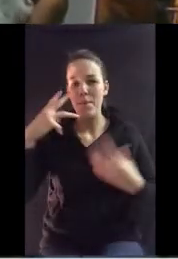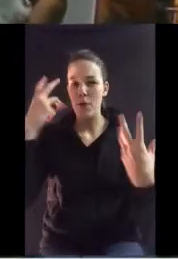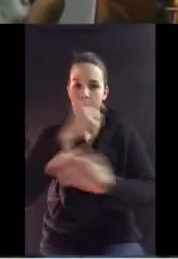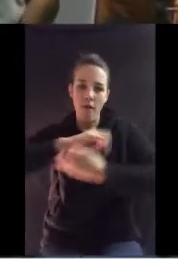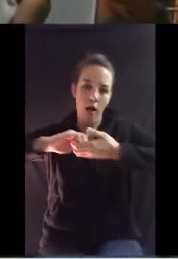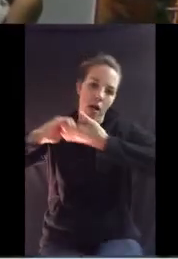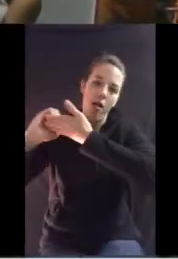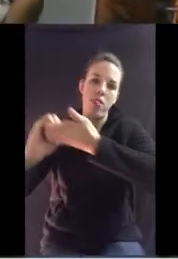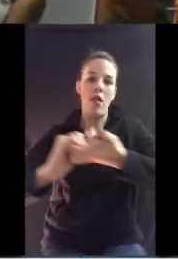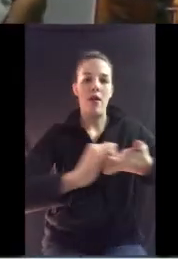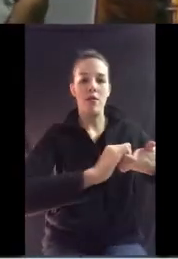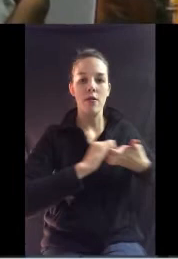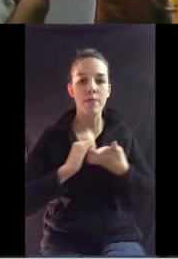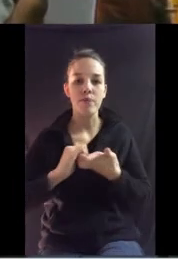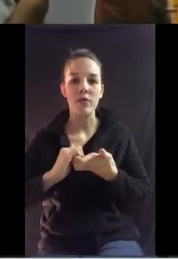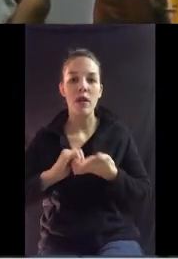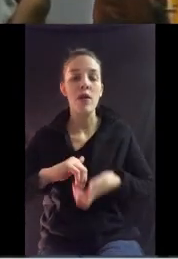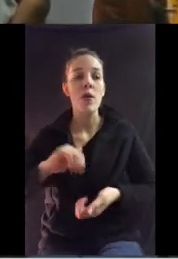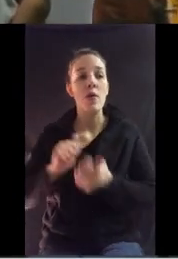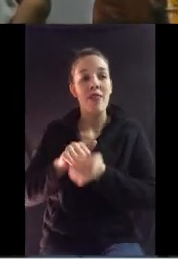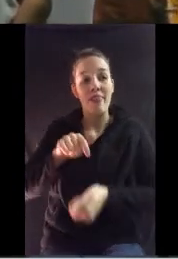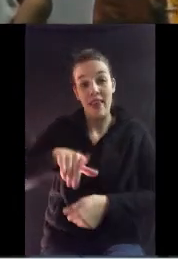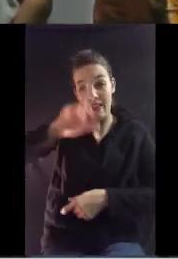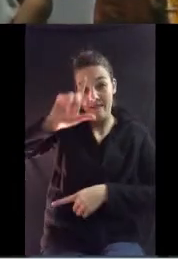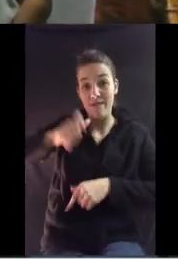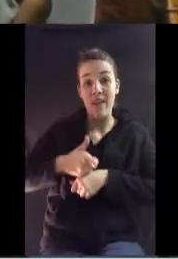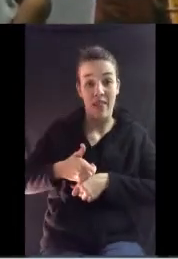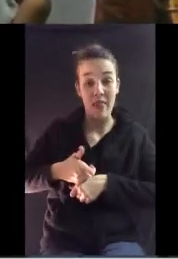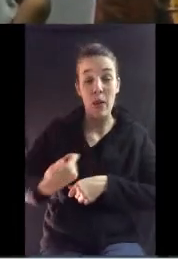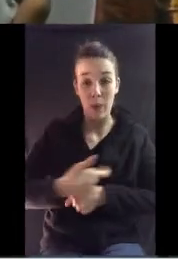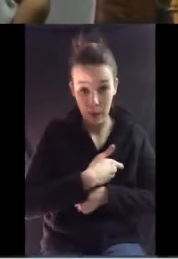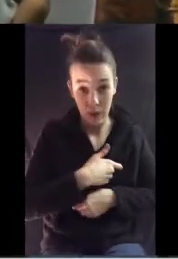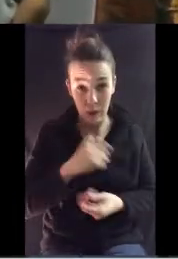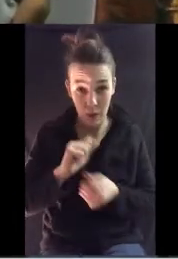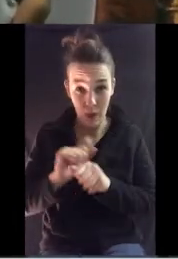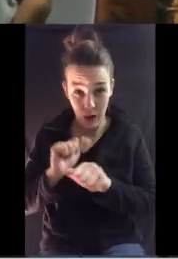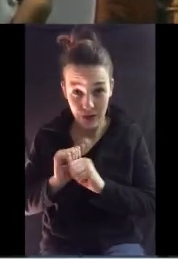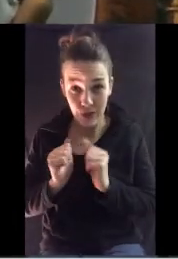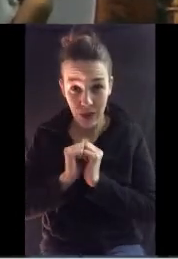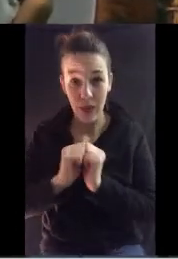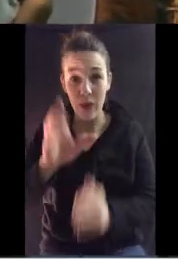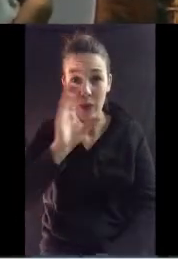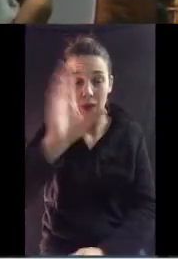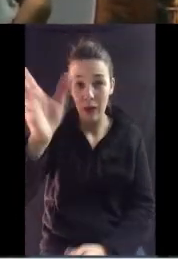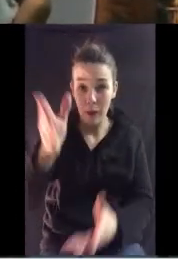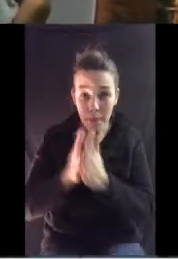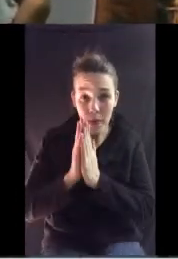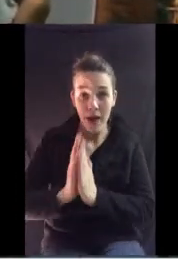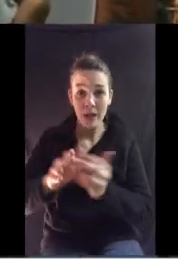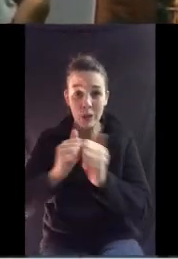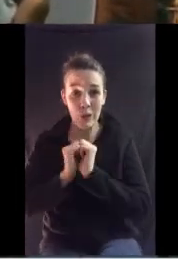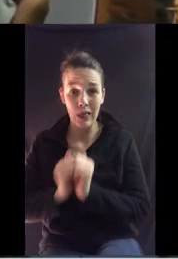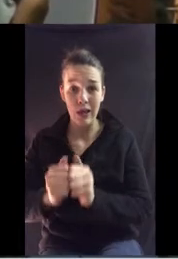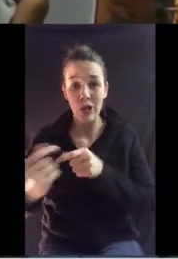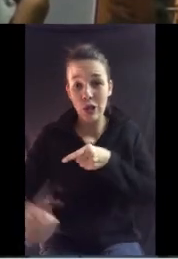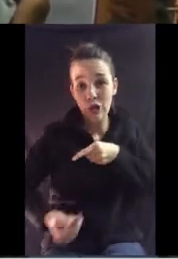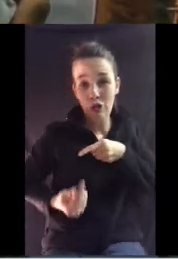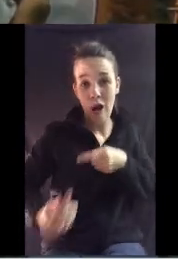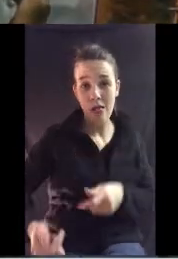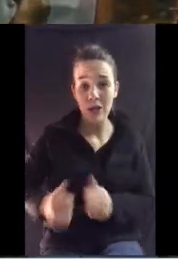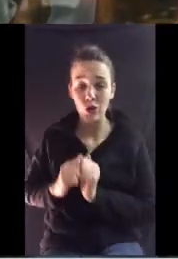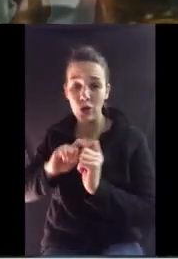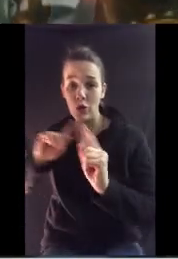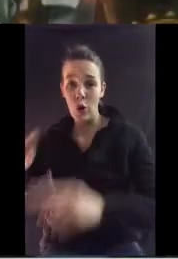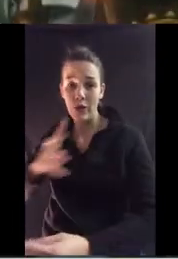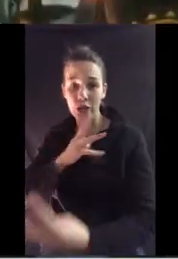a beautiful symphony of brotherhood and sisterhood. With this faith, we will be able to work together, to pray